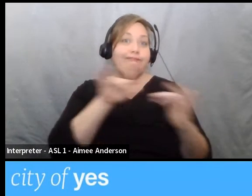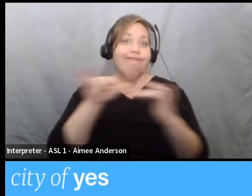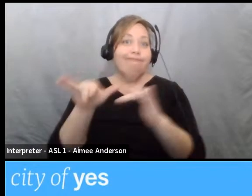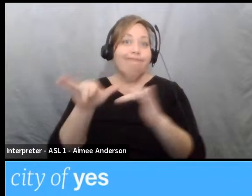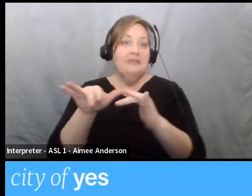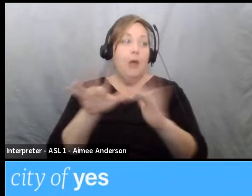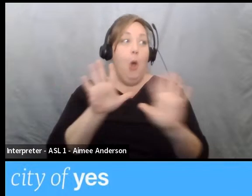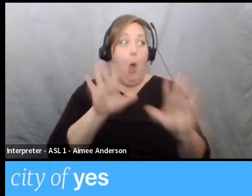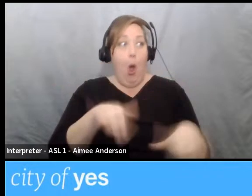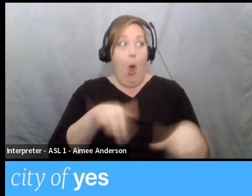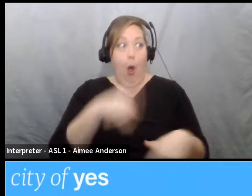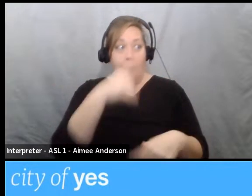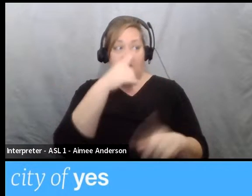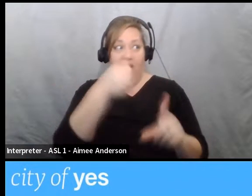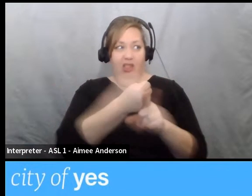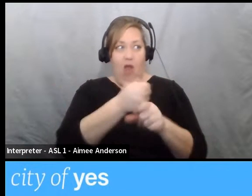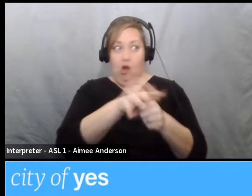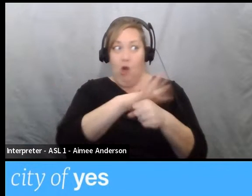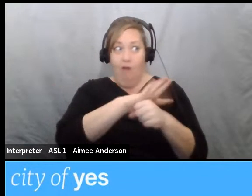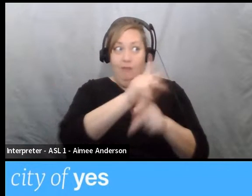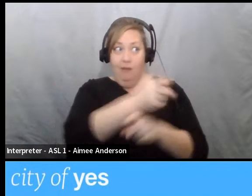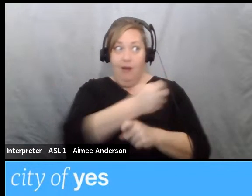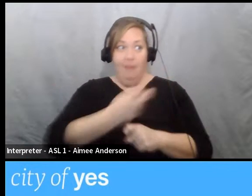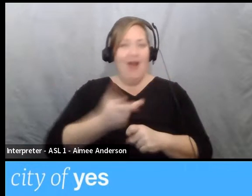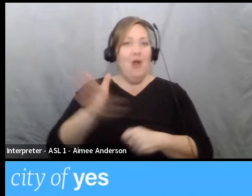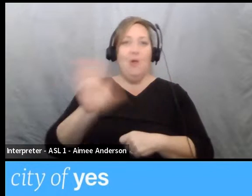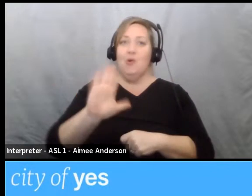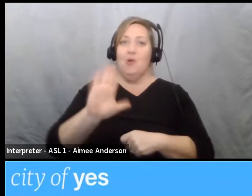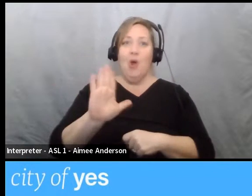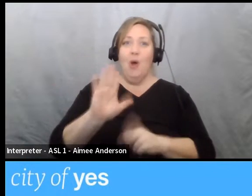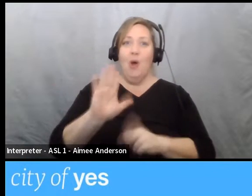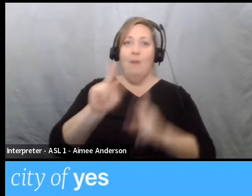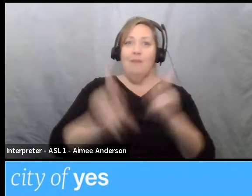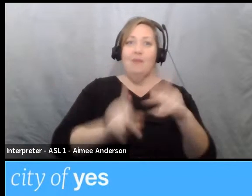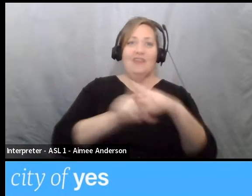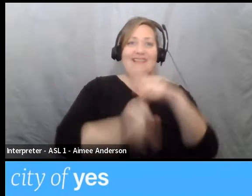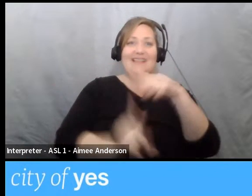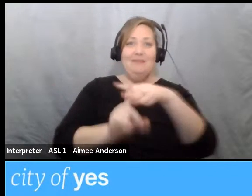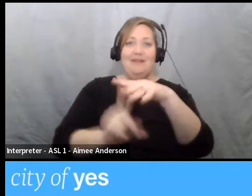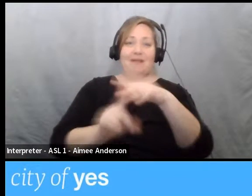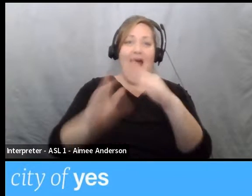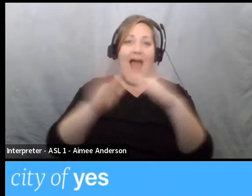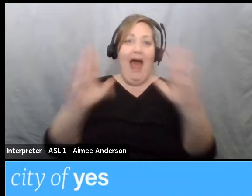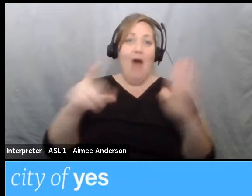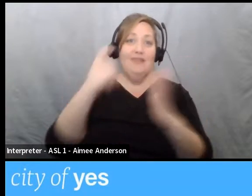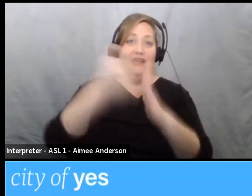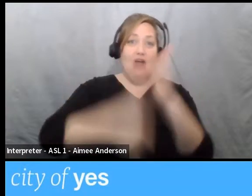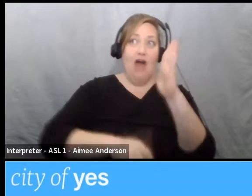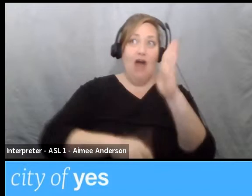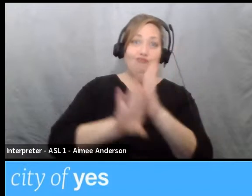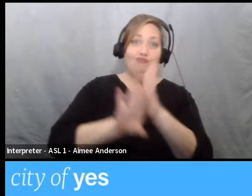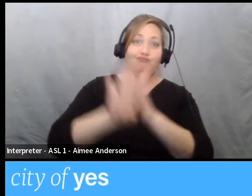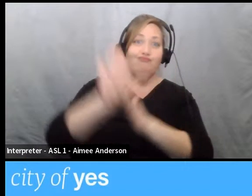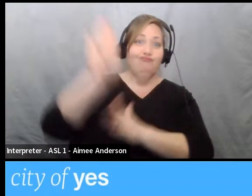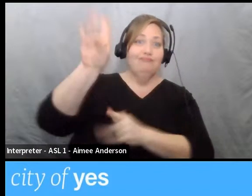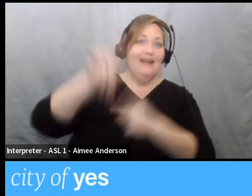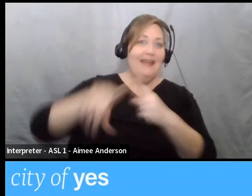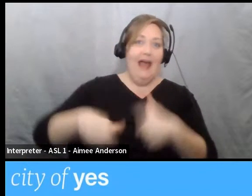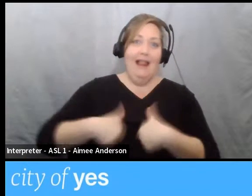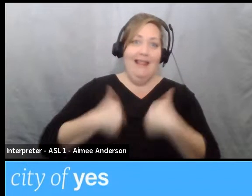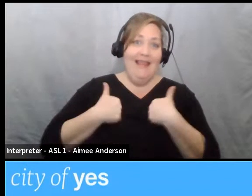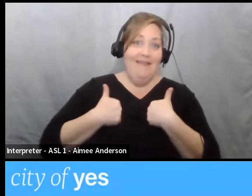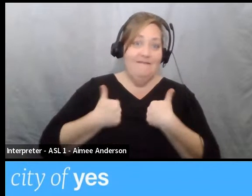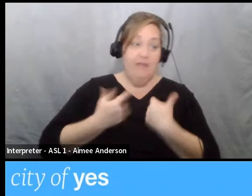like because of COVID and people just didn't come back?" And he said, "No, it's just like they're disappearing because of housing costs. Like the kids of